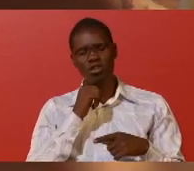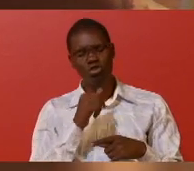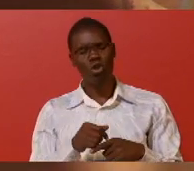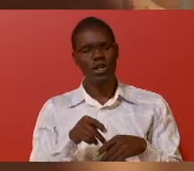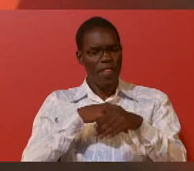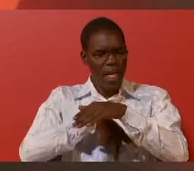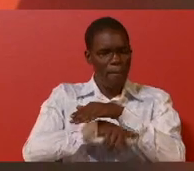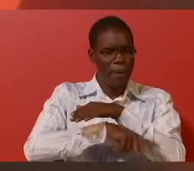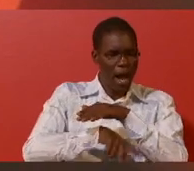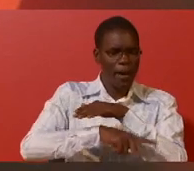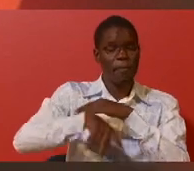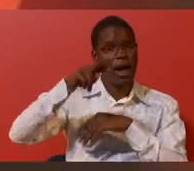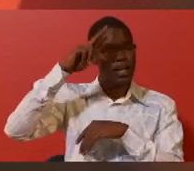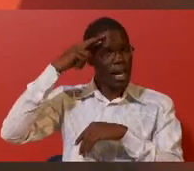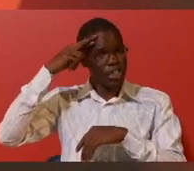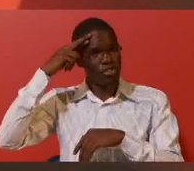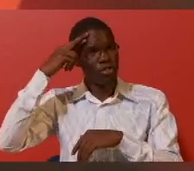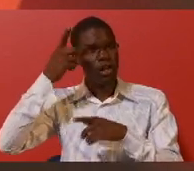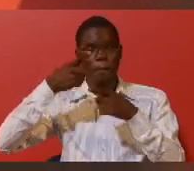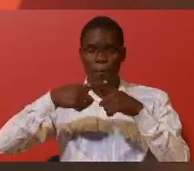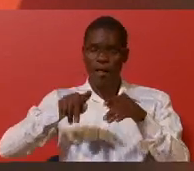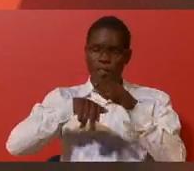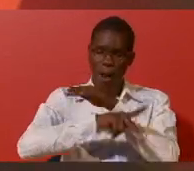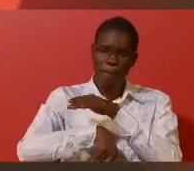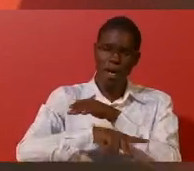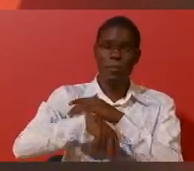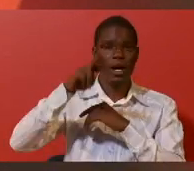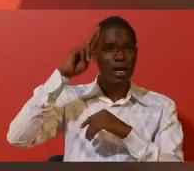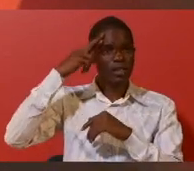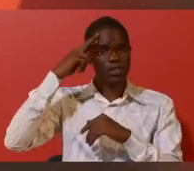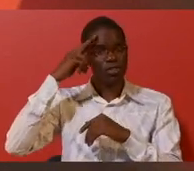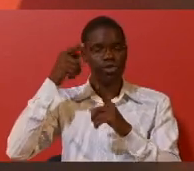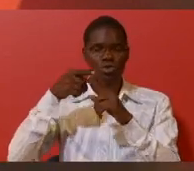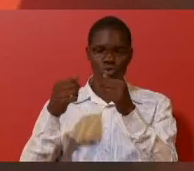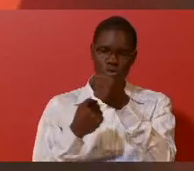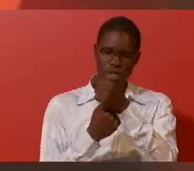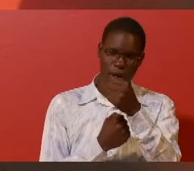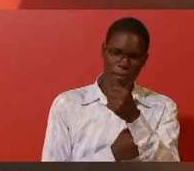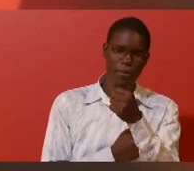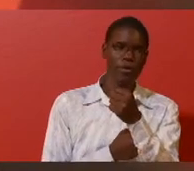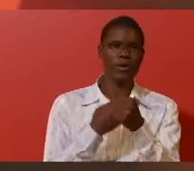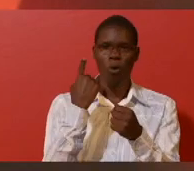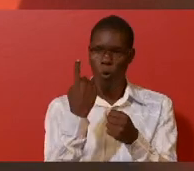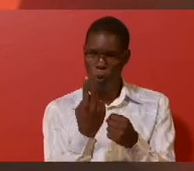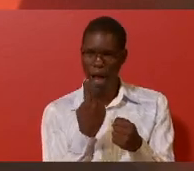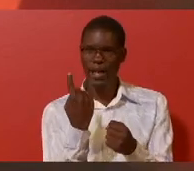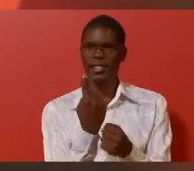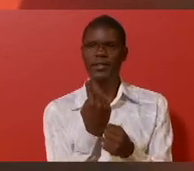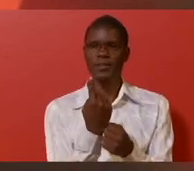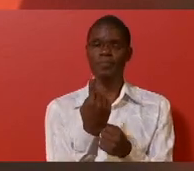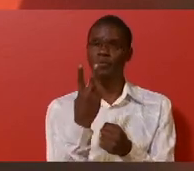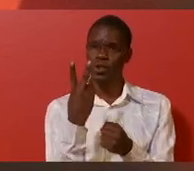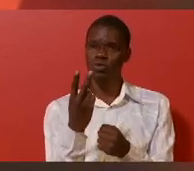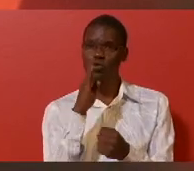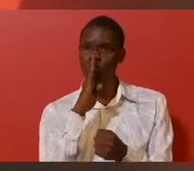of sexuality. The primary purpose is the support of this oneness, this two